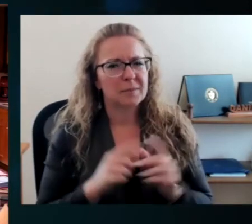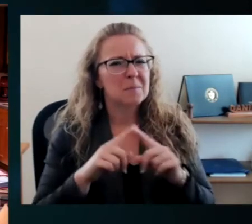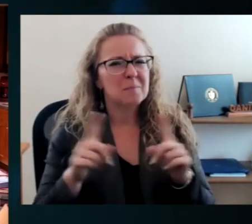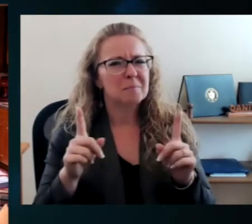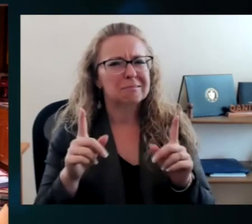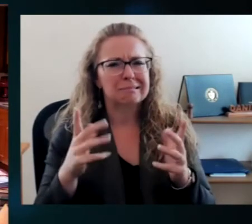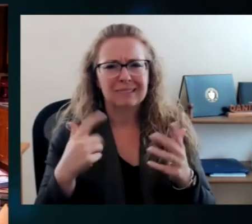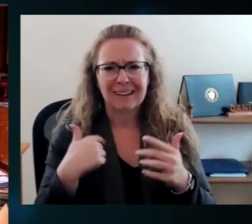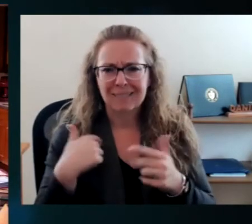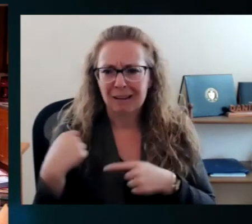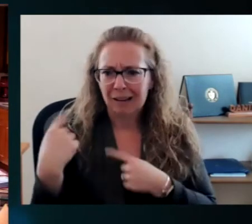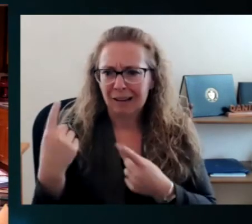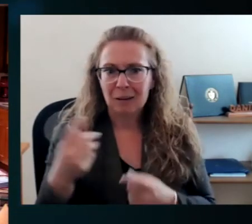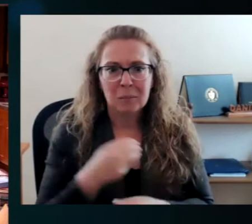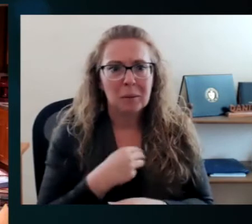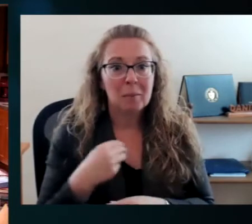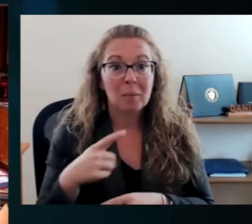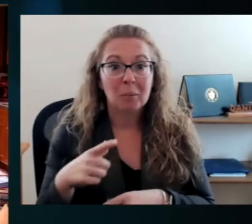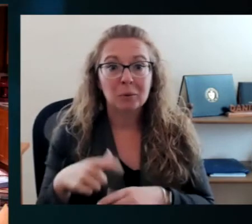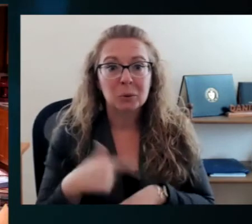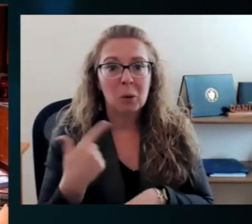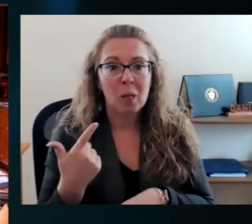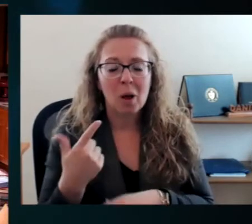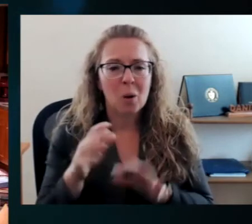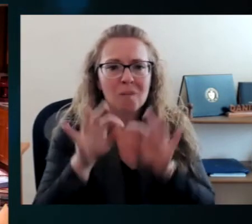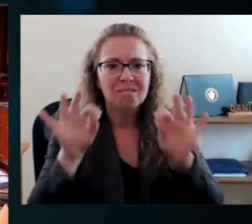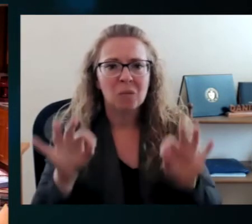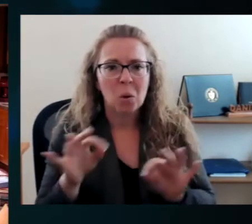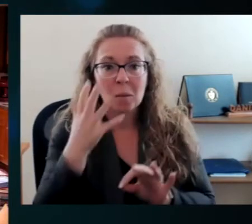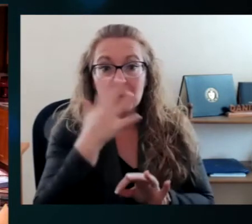remember what the form looks like.